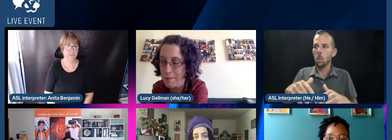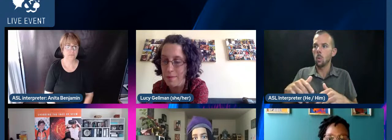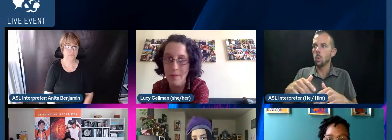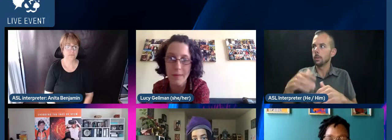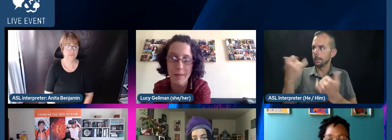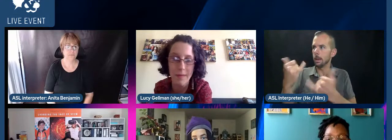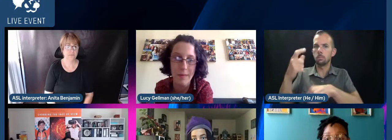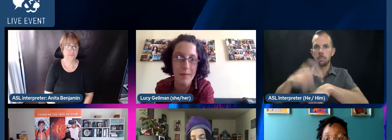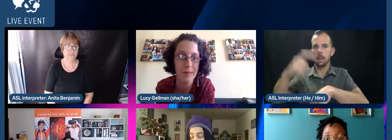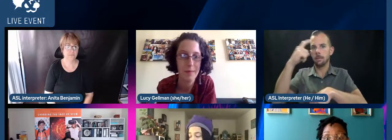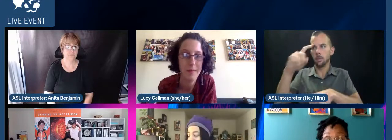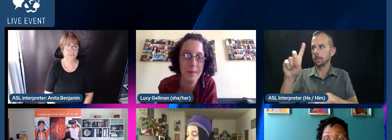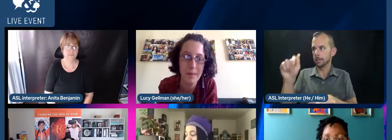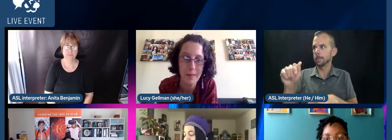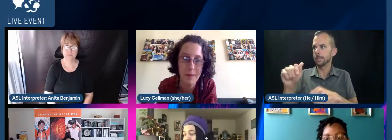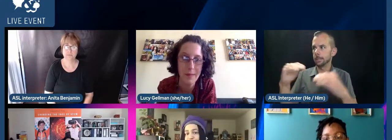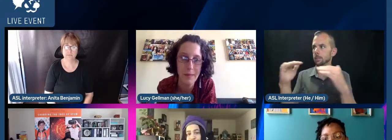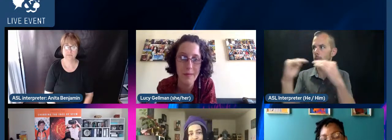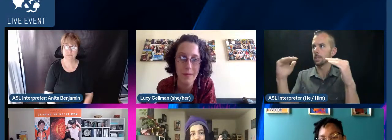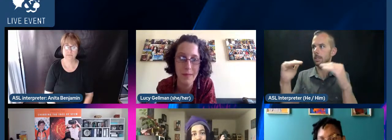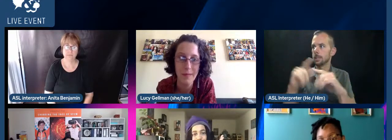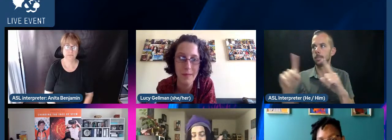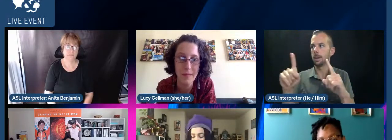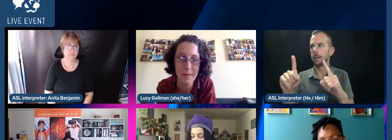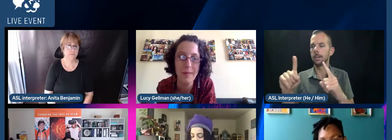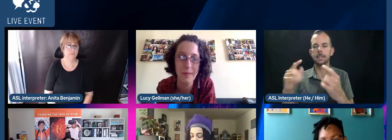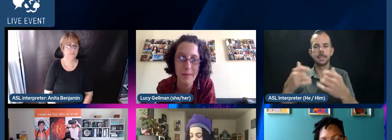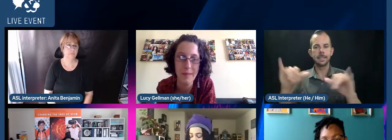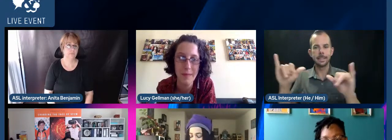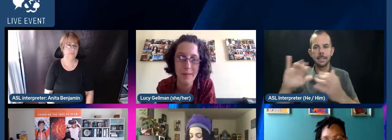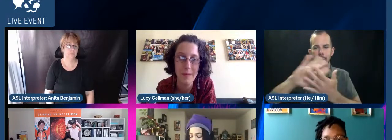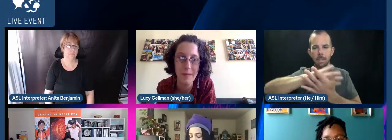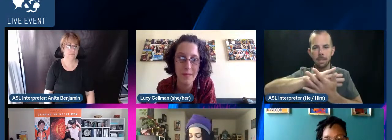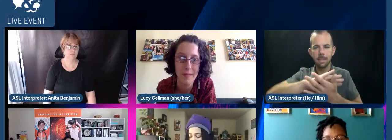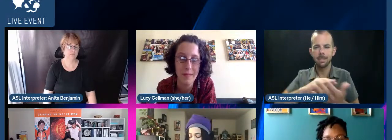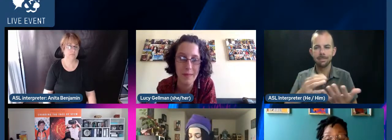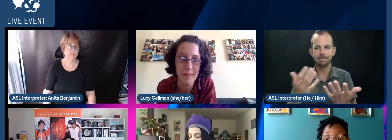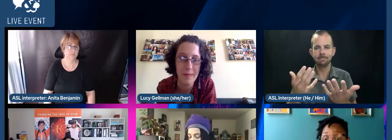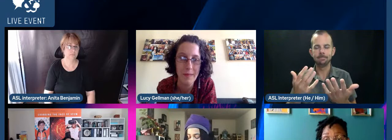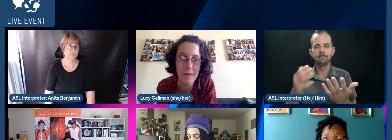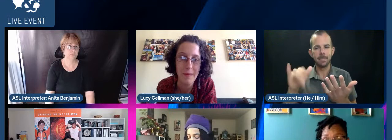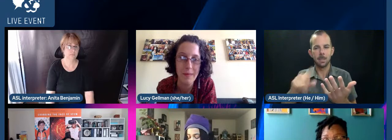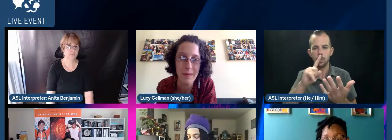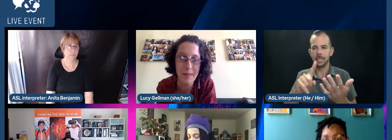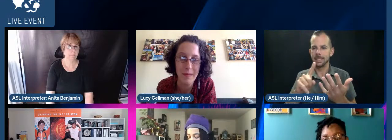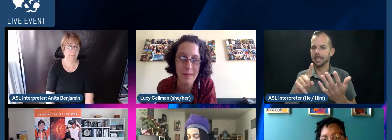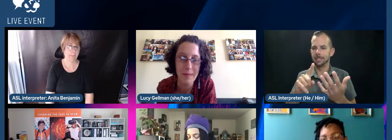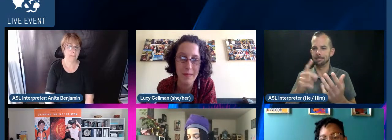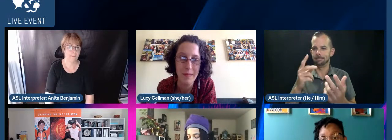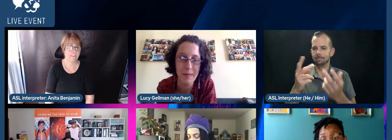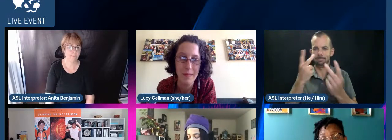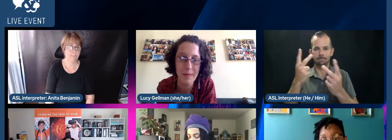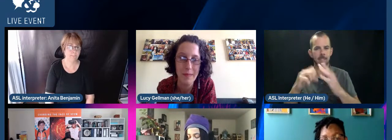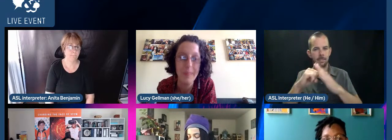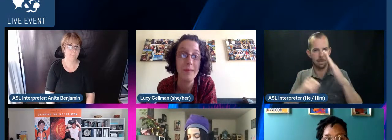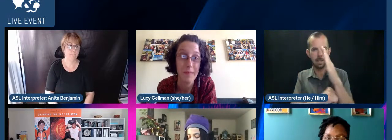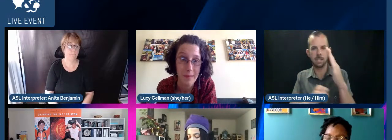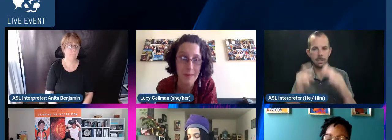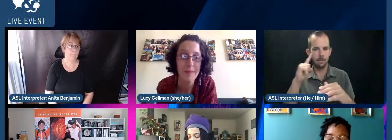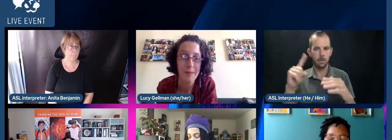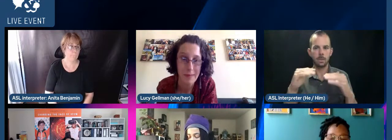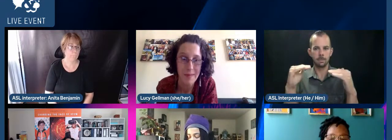the accessibility that is the floor of disability justice. And I've seen a lot more of those conversations come up in art